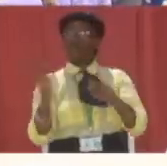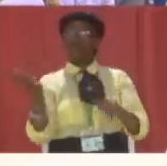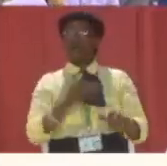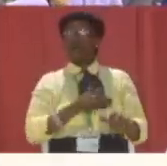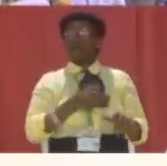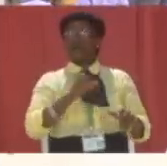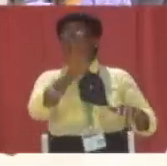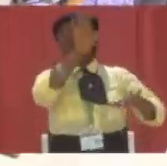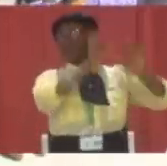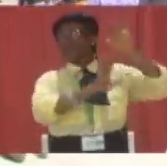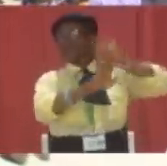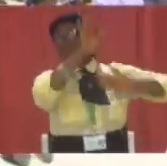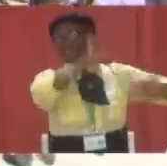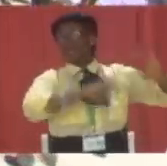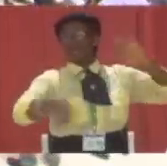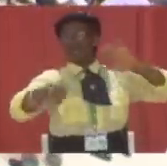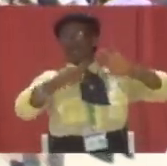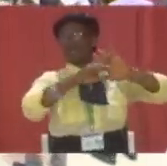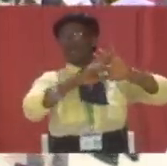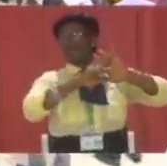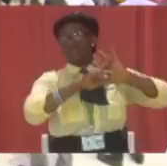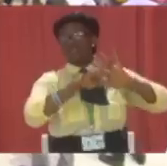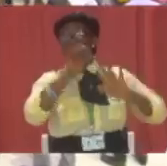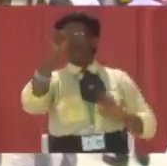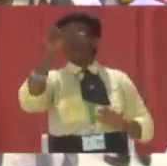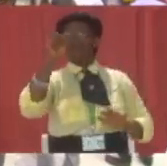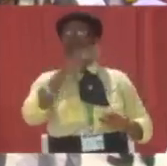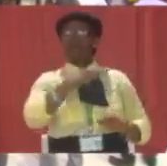and wonders to the world.